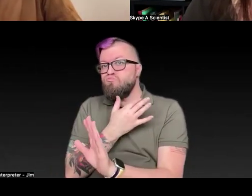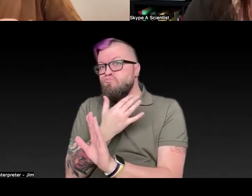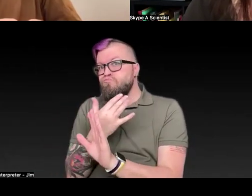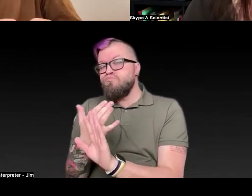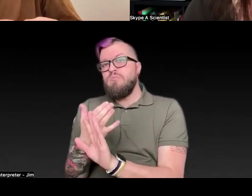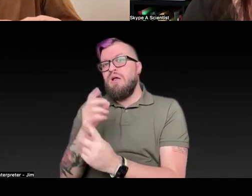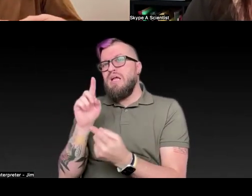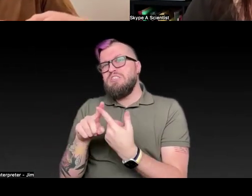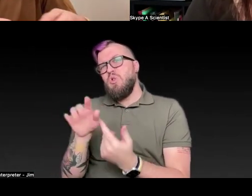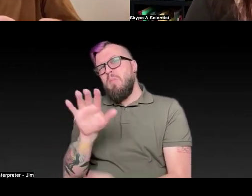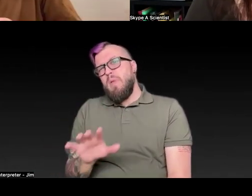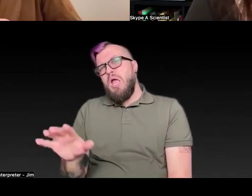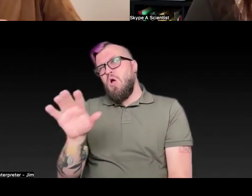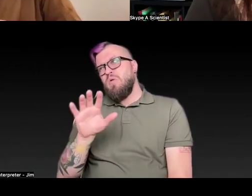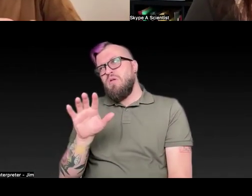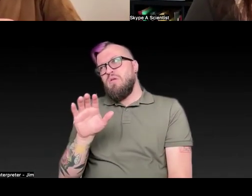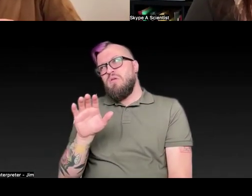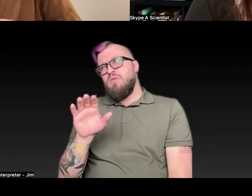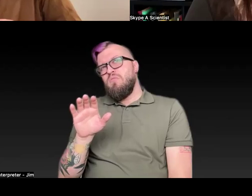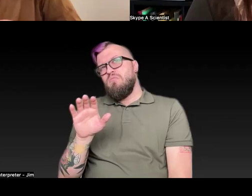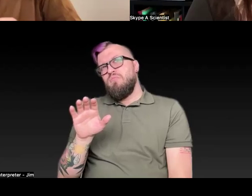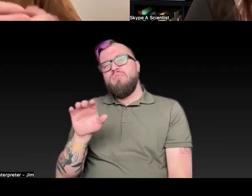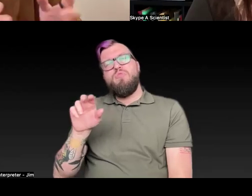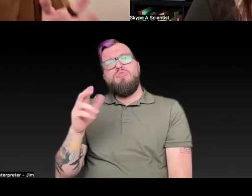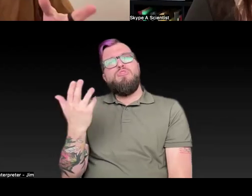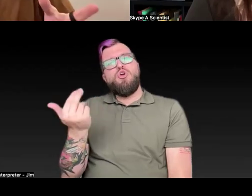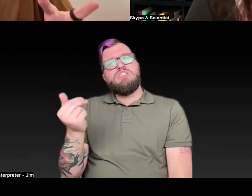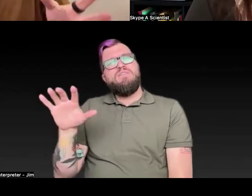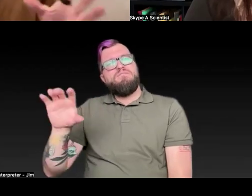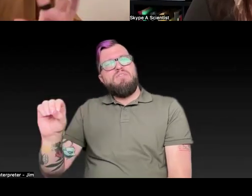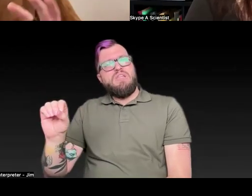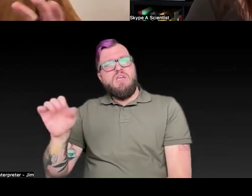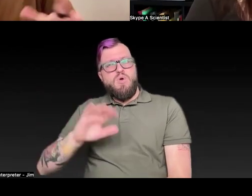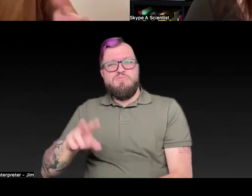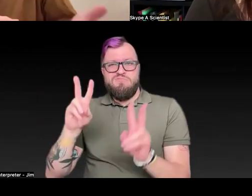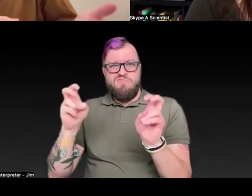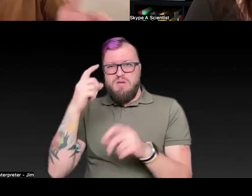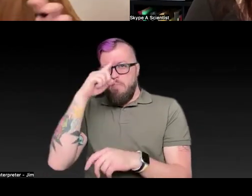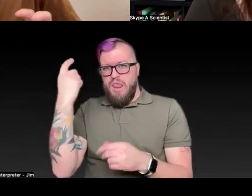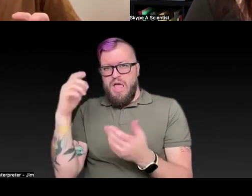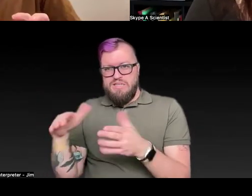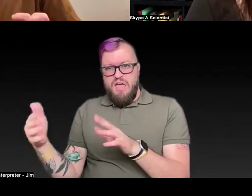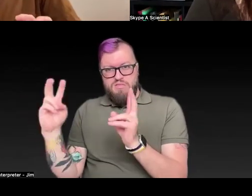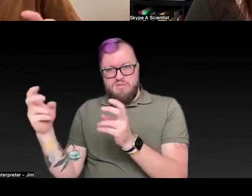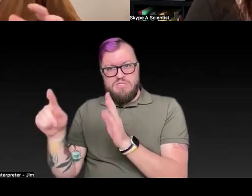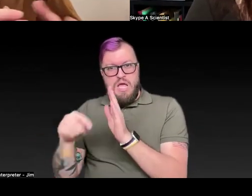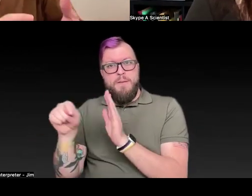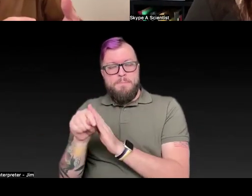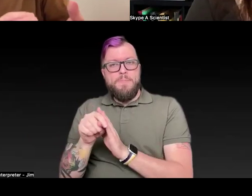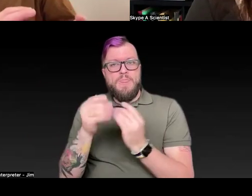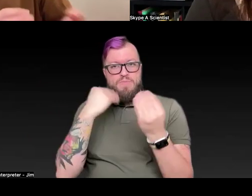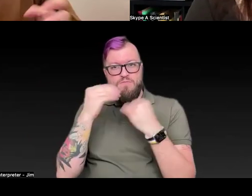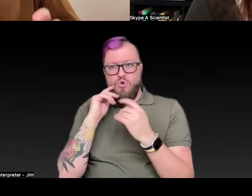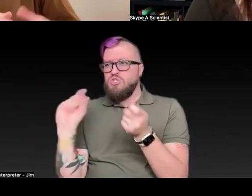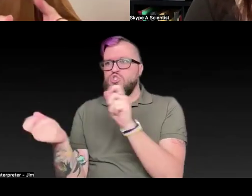least the mid 14th century, so 1350 or so, right around the Black Death, at which point consumption changes for all sorts